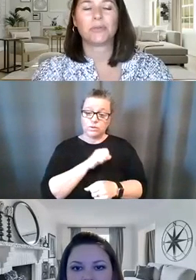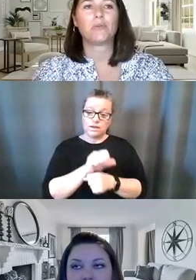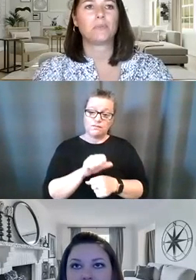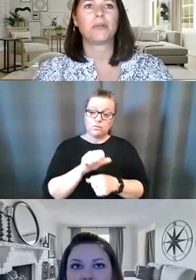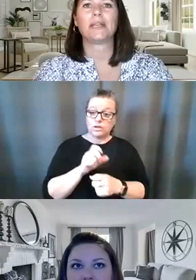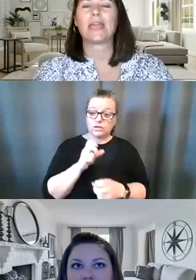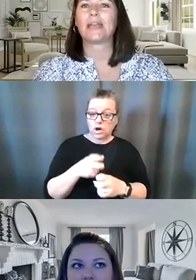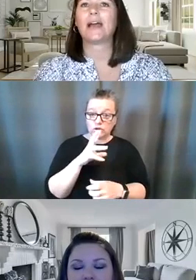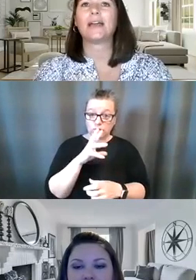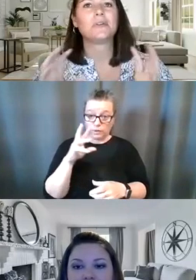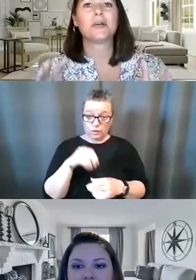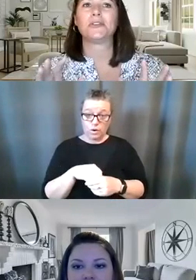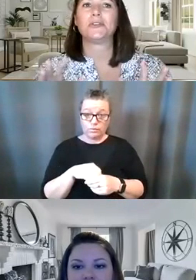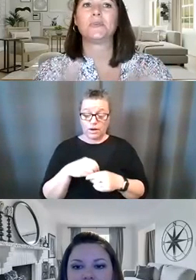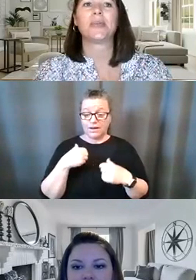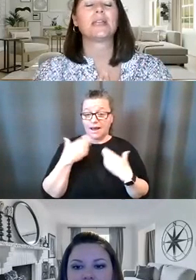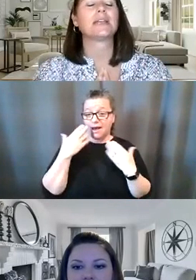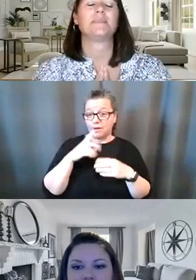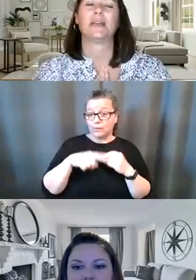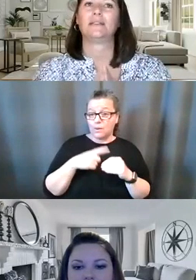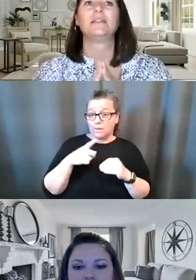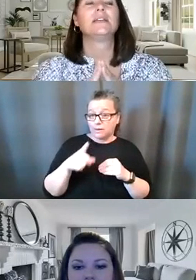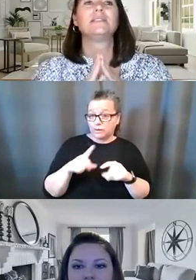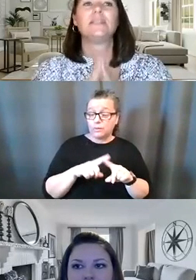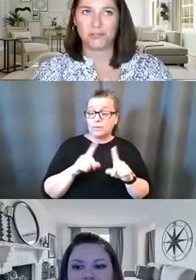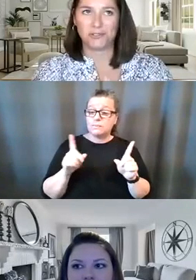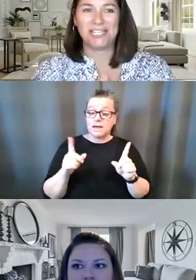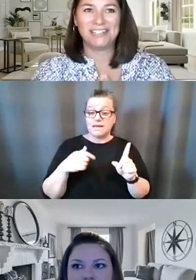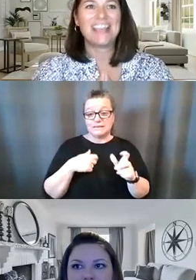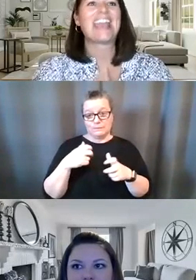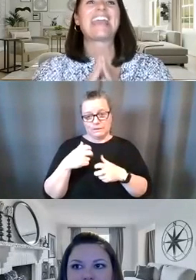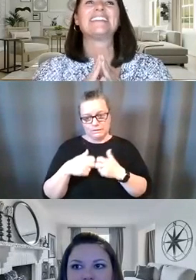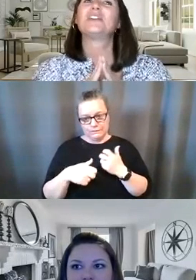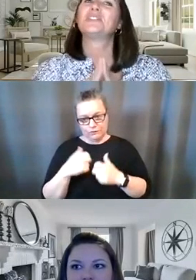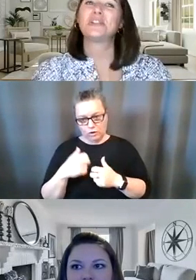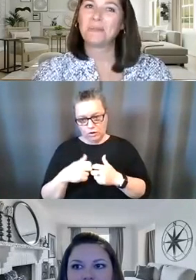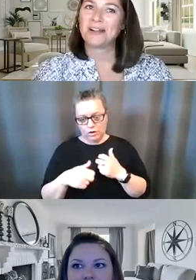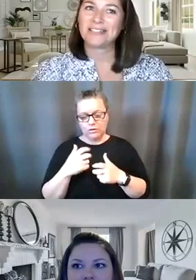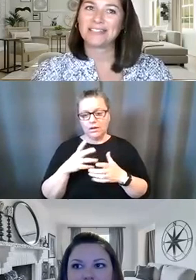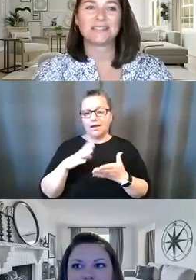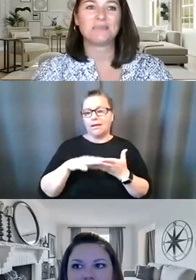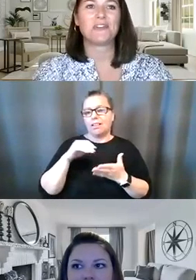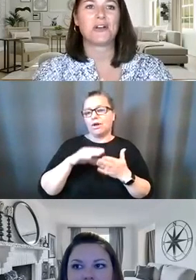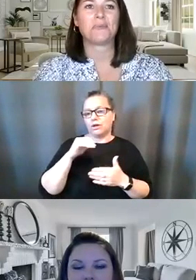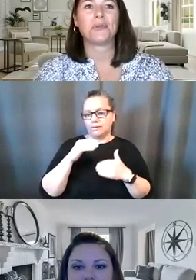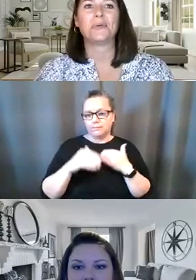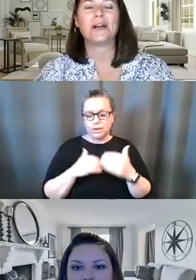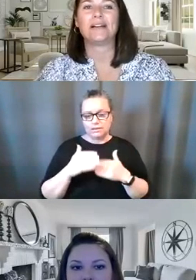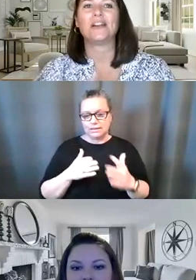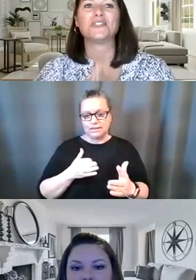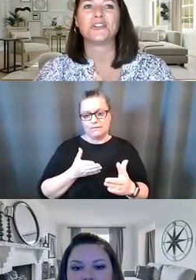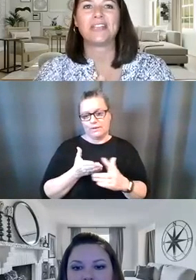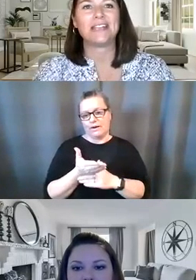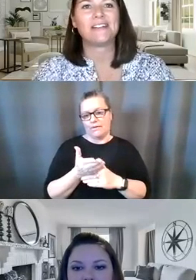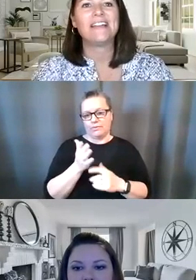to incorporate. And I don't know about you, but it has been difficult and a learning process as we've gone through